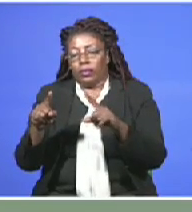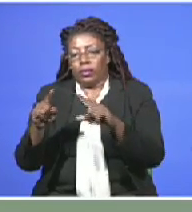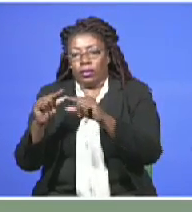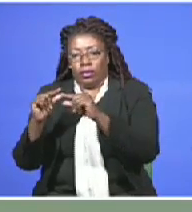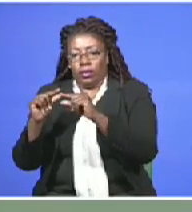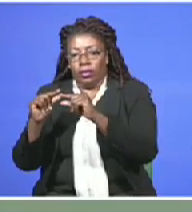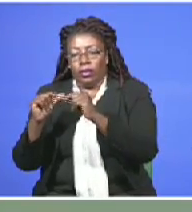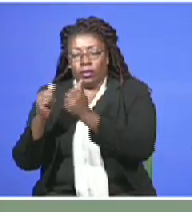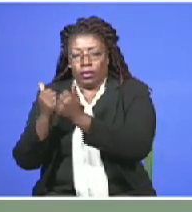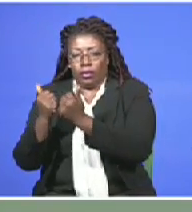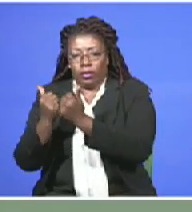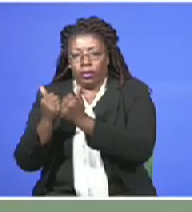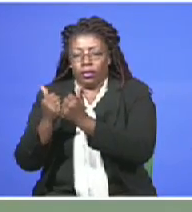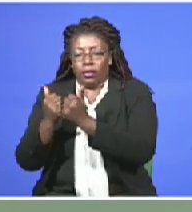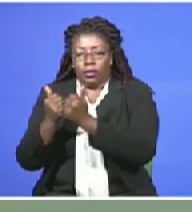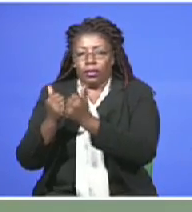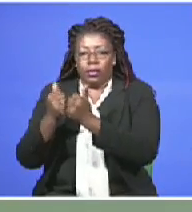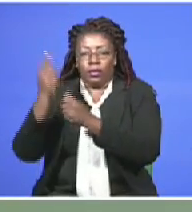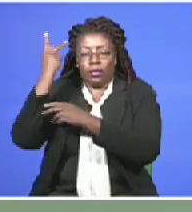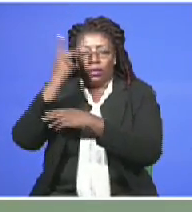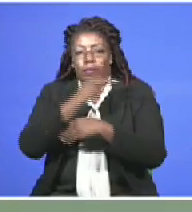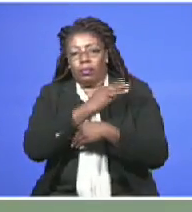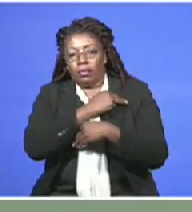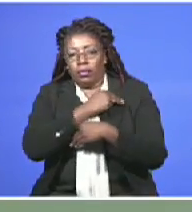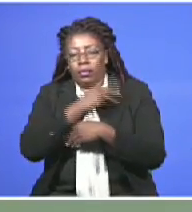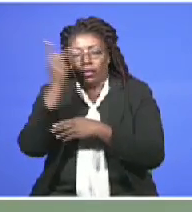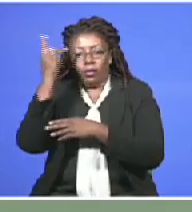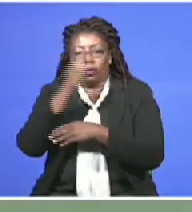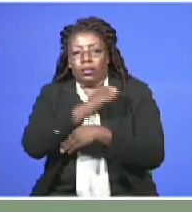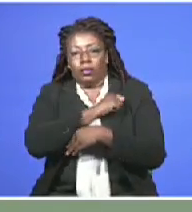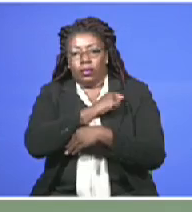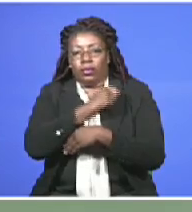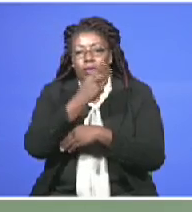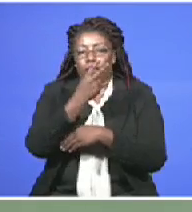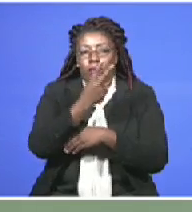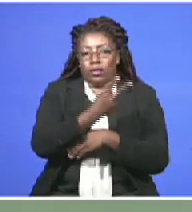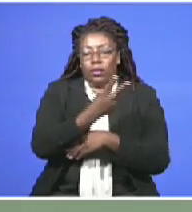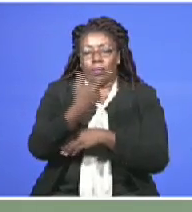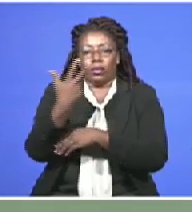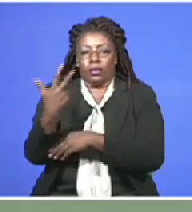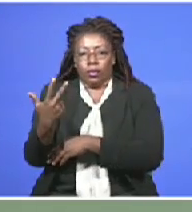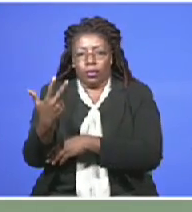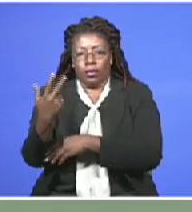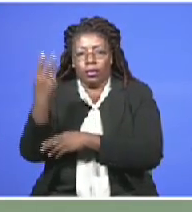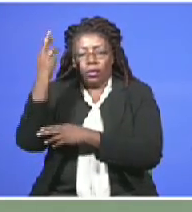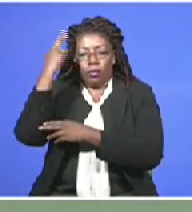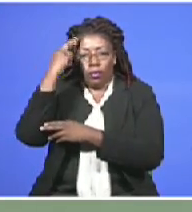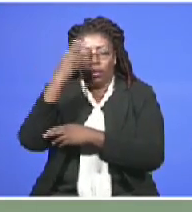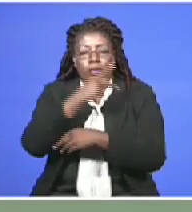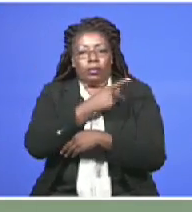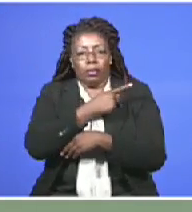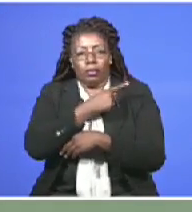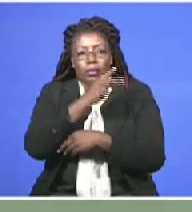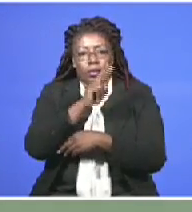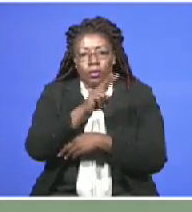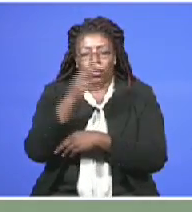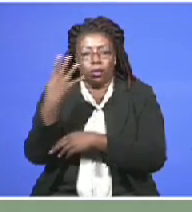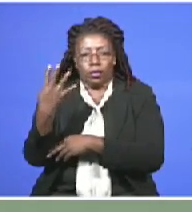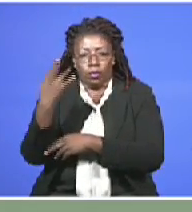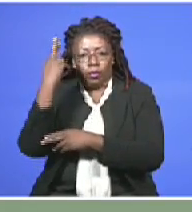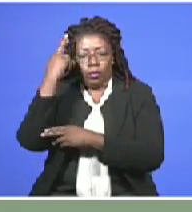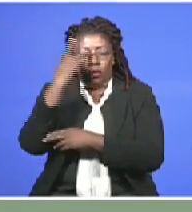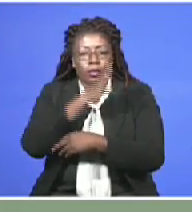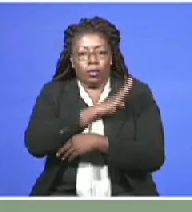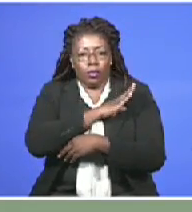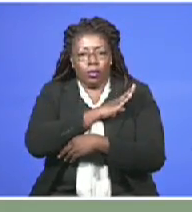5-0. Artio McPhee and Kentico Forbes were both 2-3. Raven Penniman finished up 1-4, while Desmondo